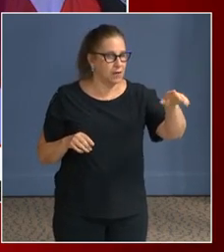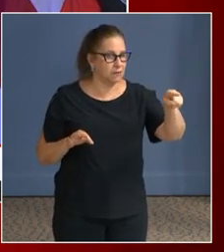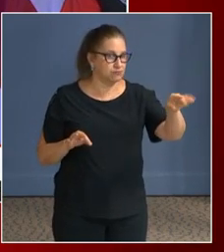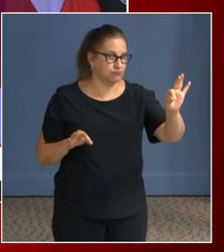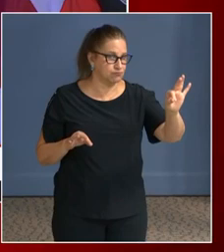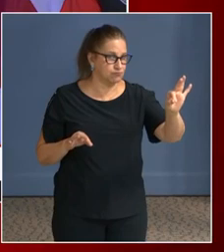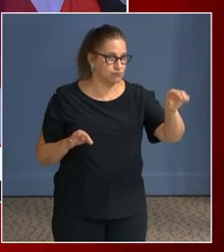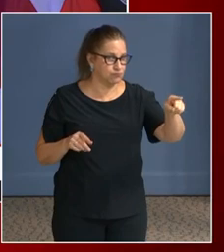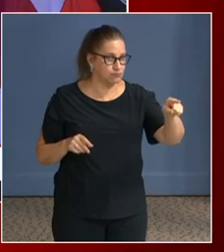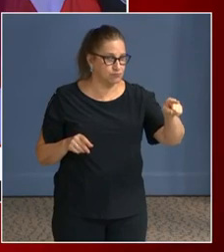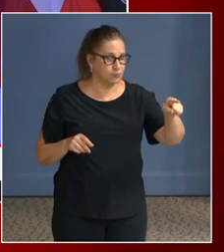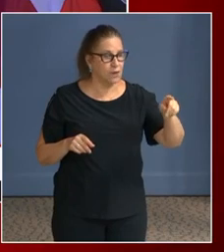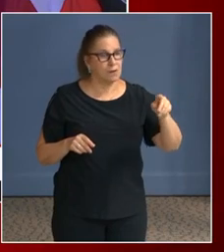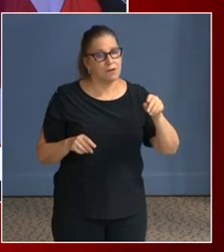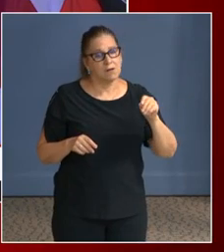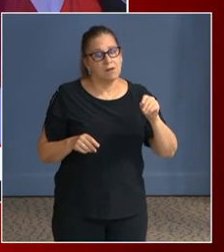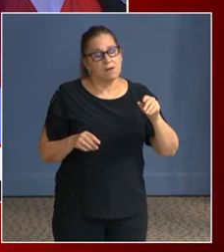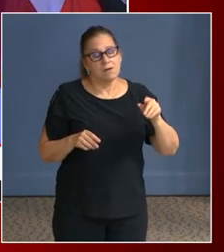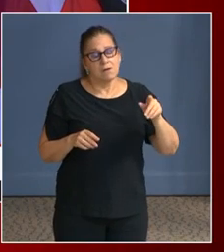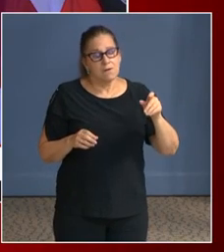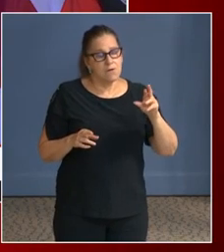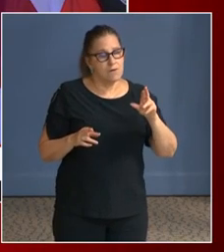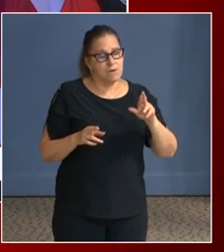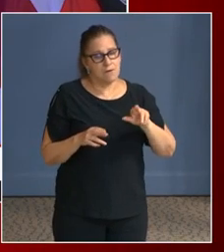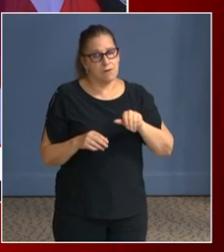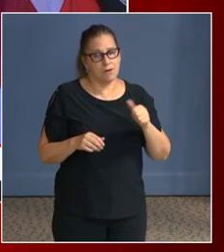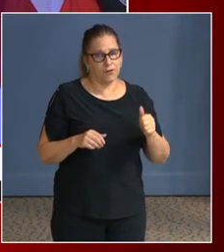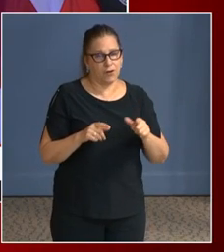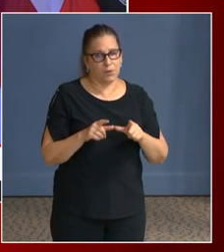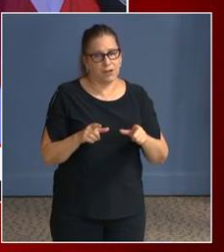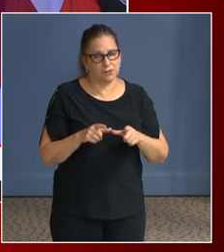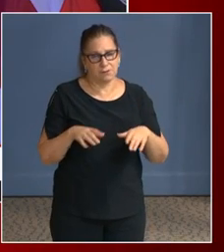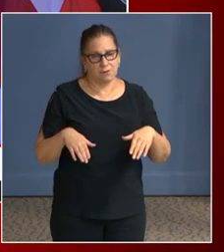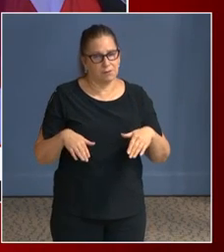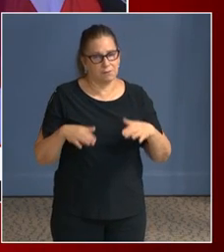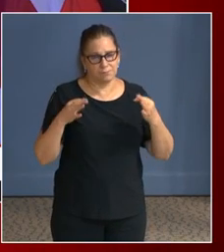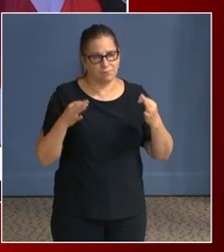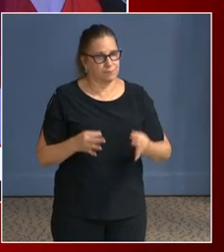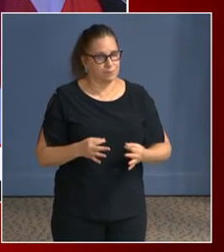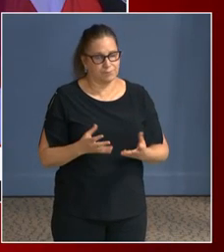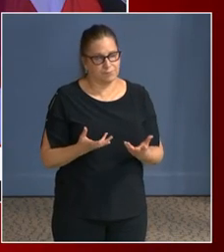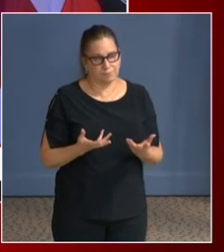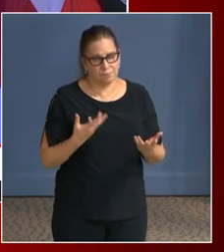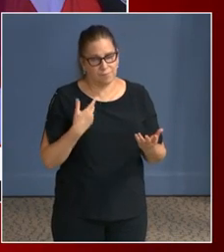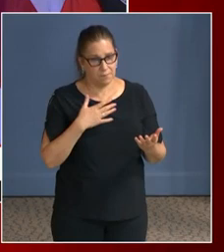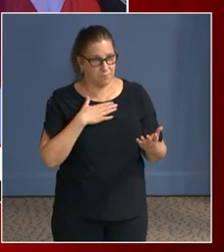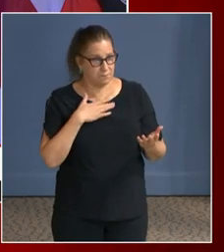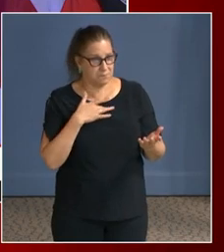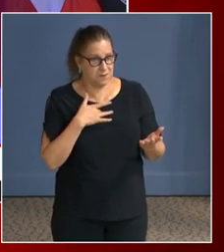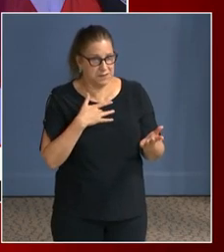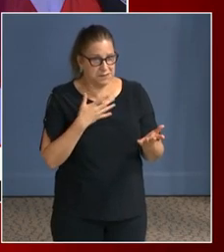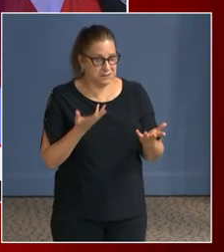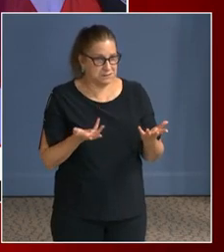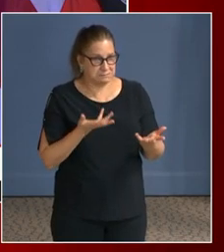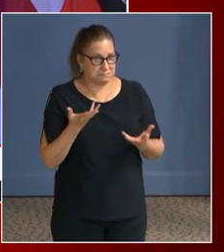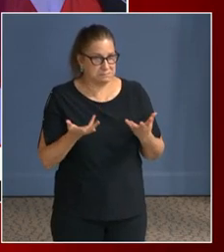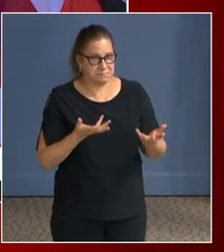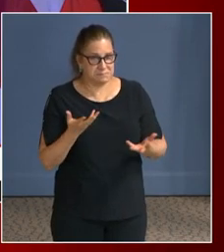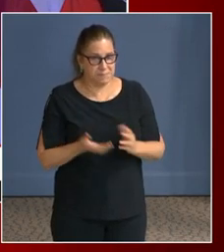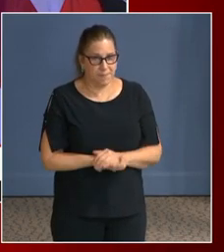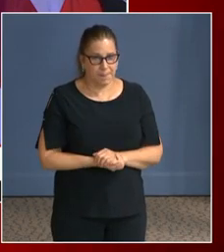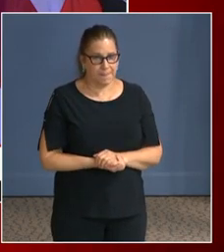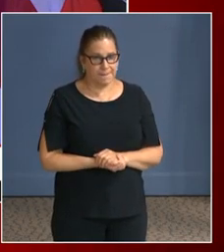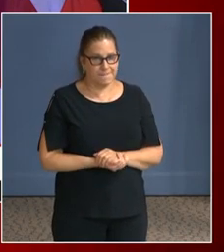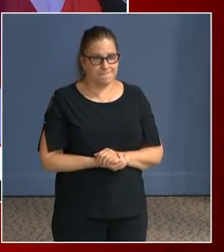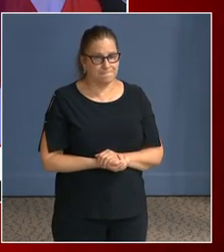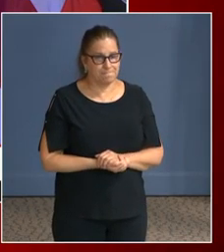relocation decisions in years past, so I know that's not a great feeling. And I'm a huge fan of